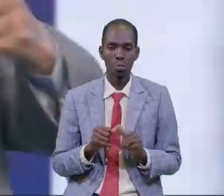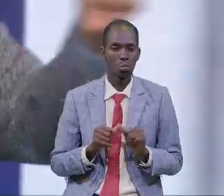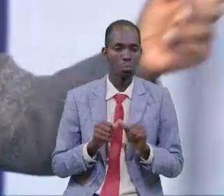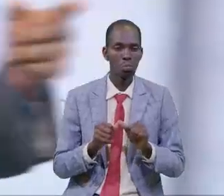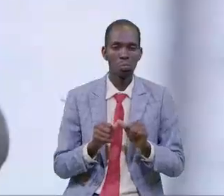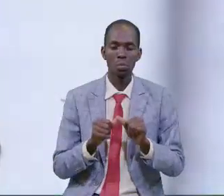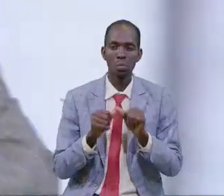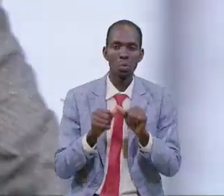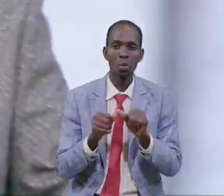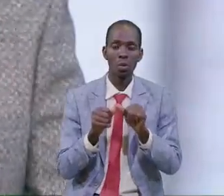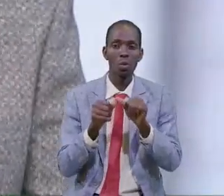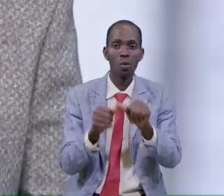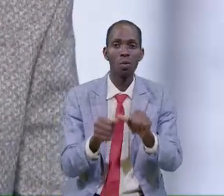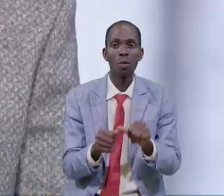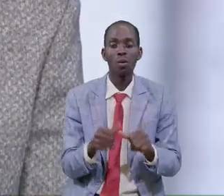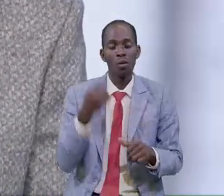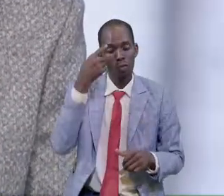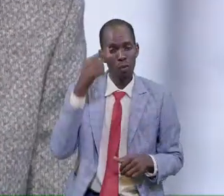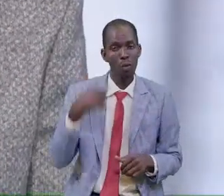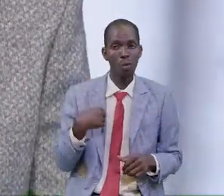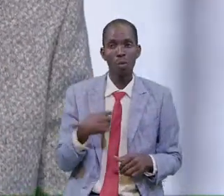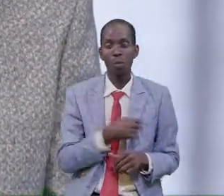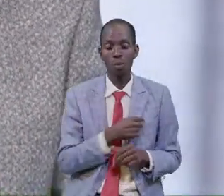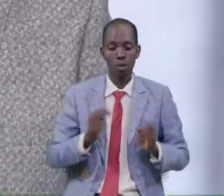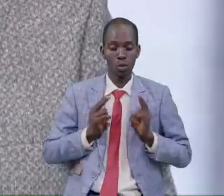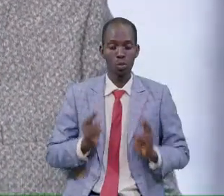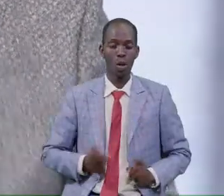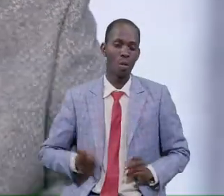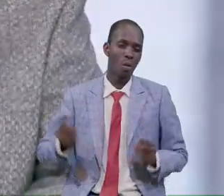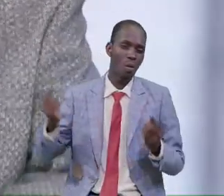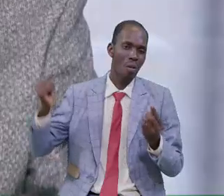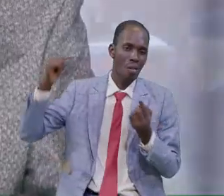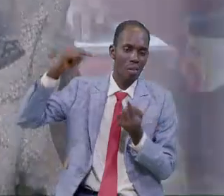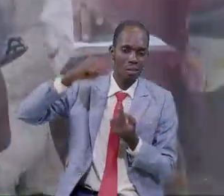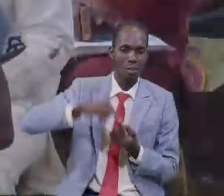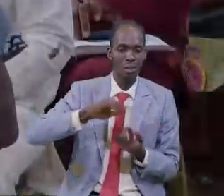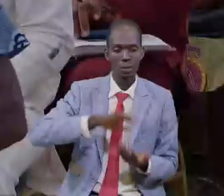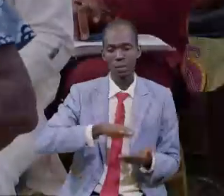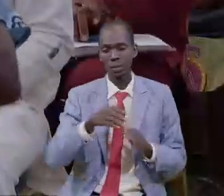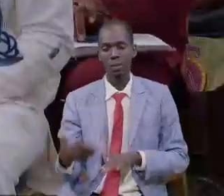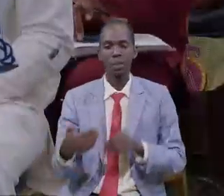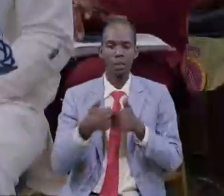we human beings until death do us part.